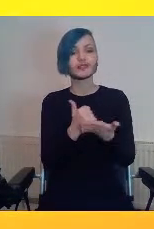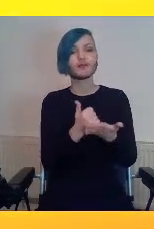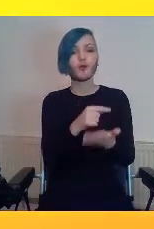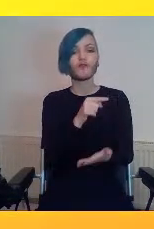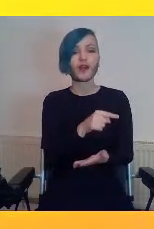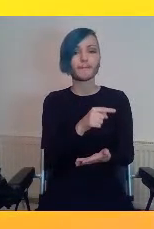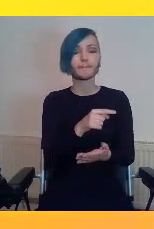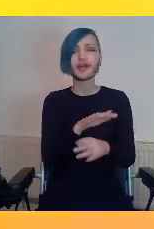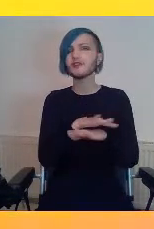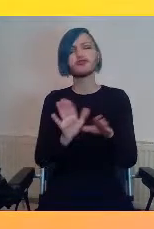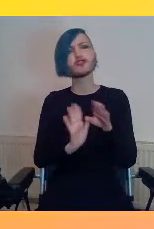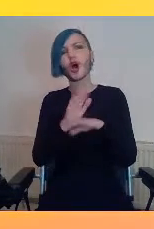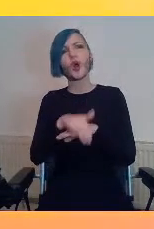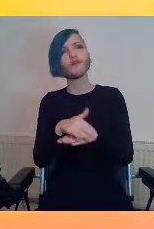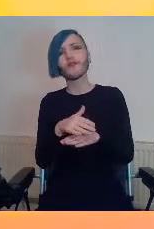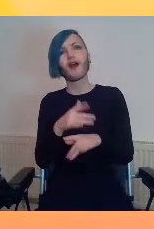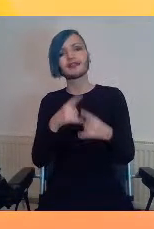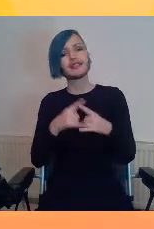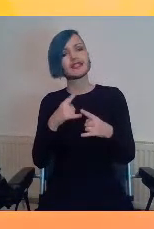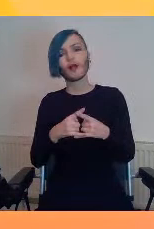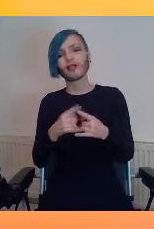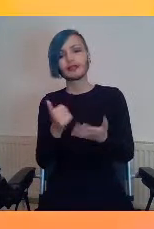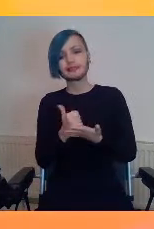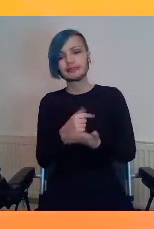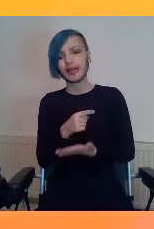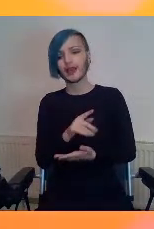gay, I would say, but that